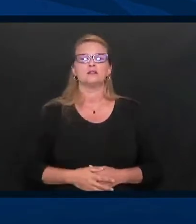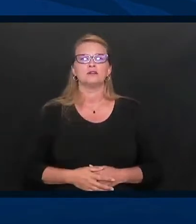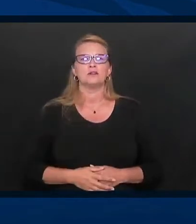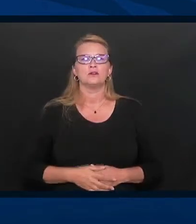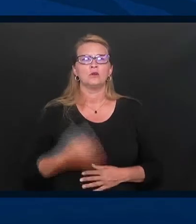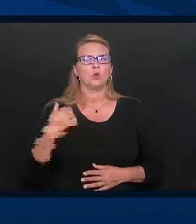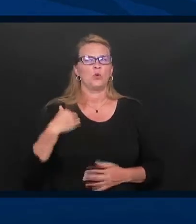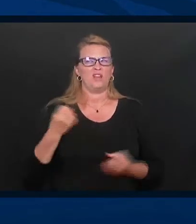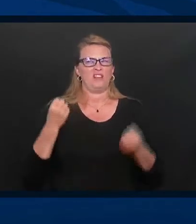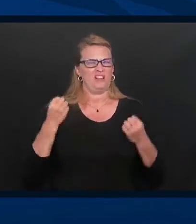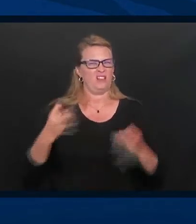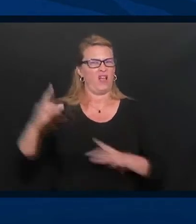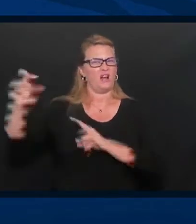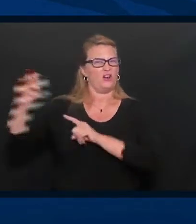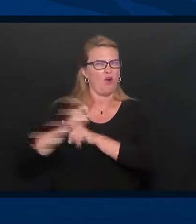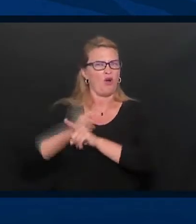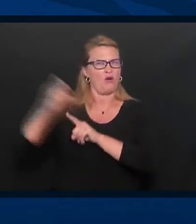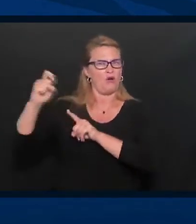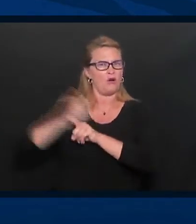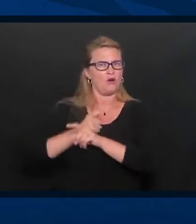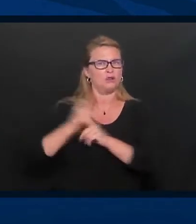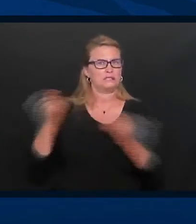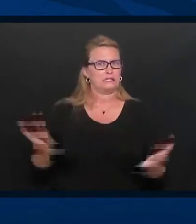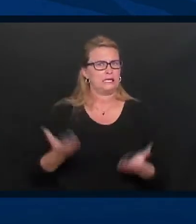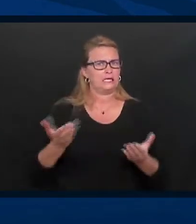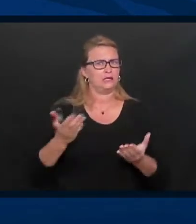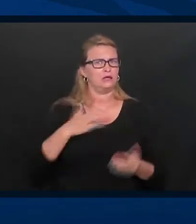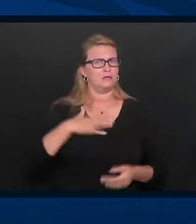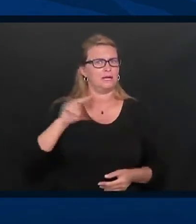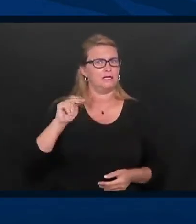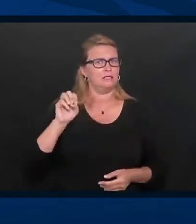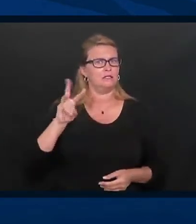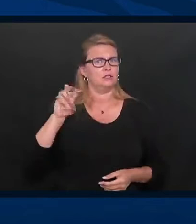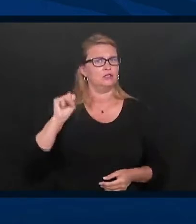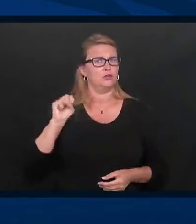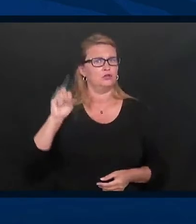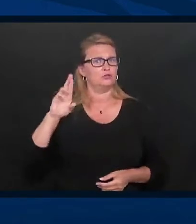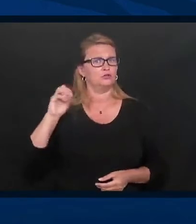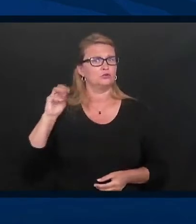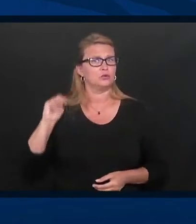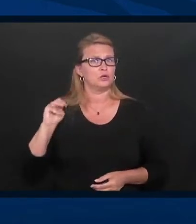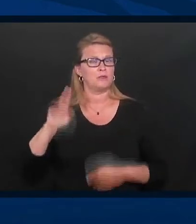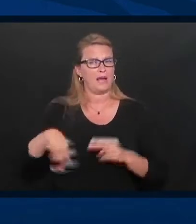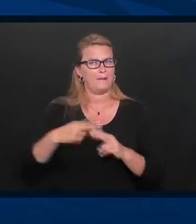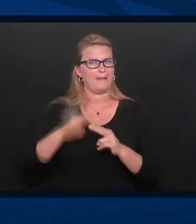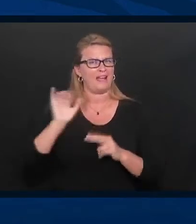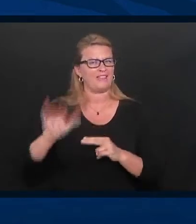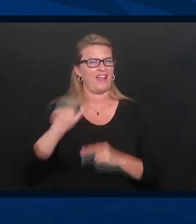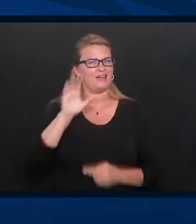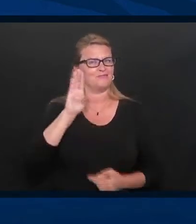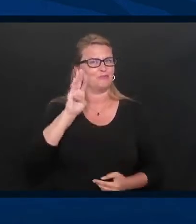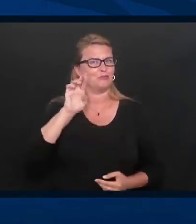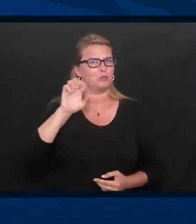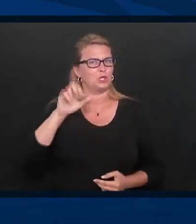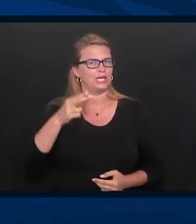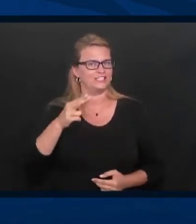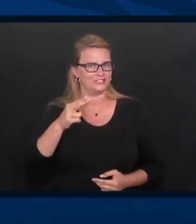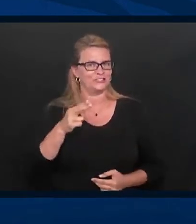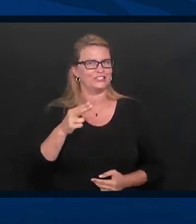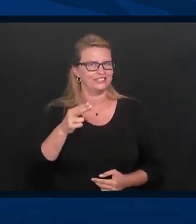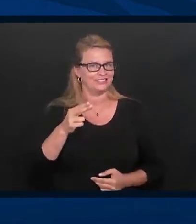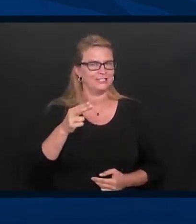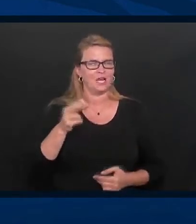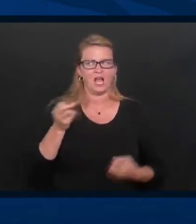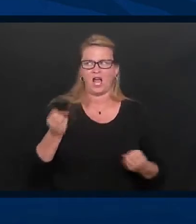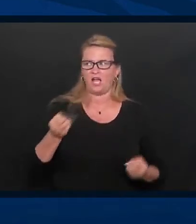lot of calls to our newsroom about the breach that we've seen. And, you know, something that we've heard a lot is a lot of our